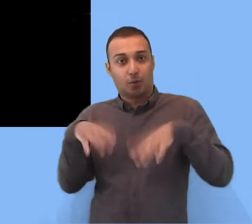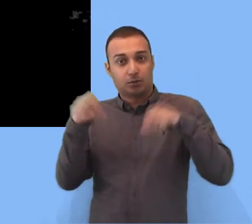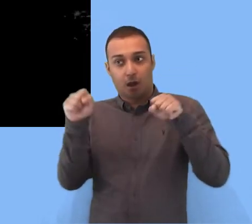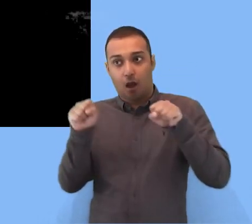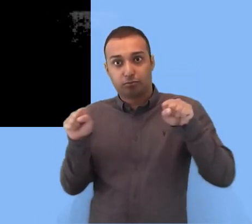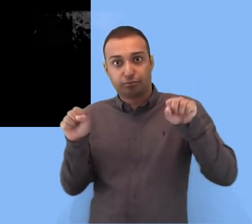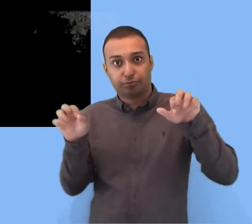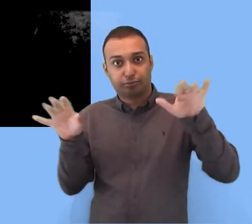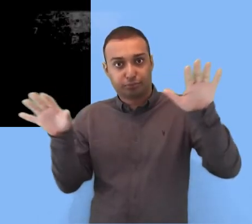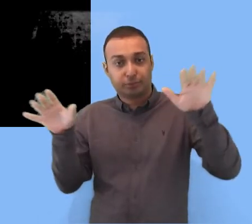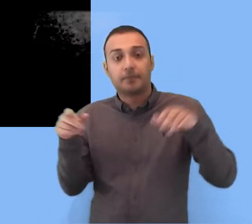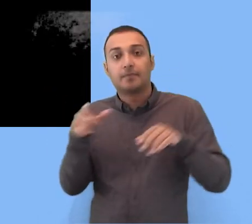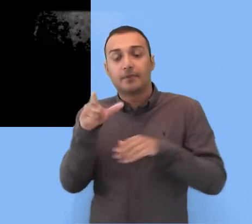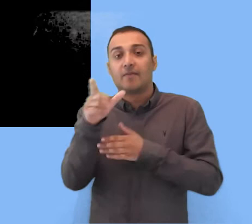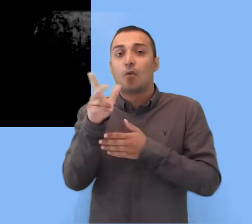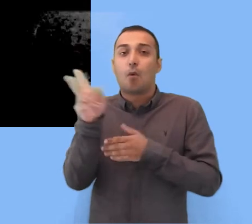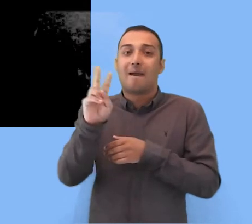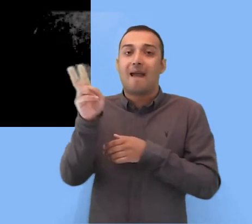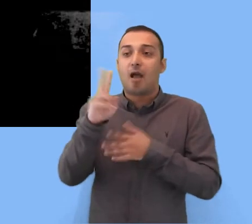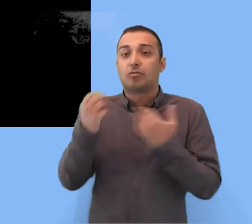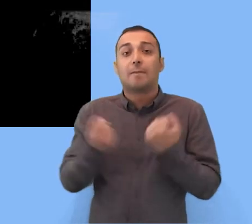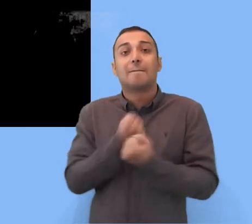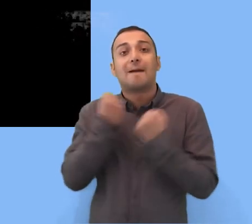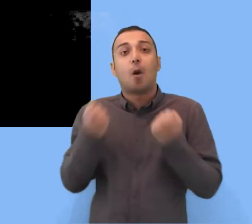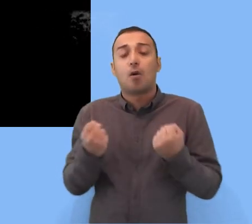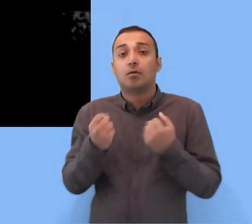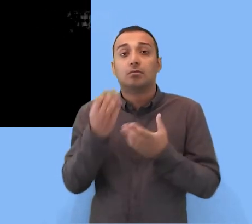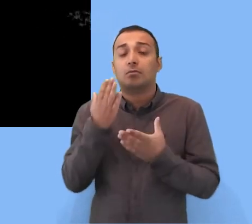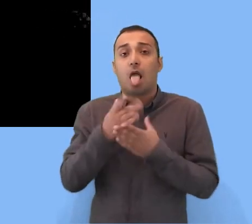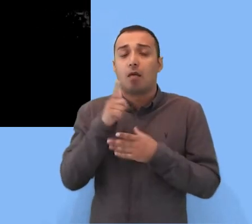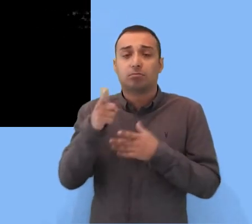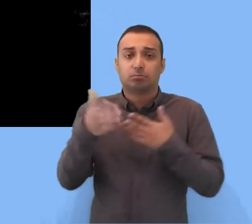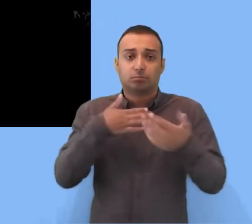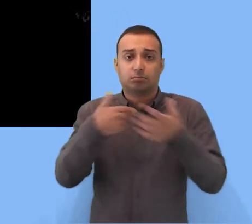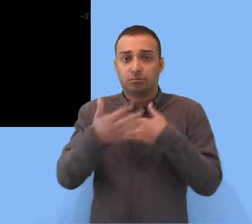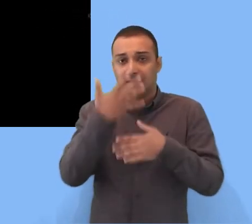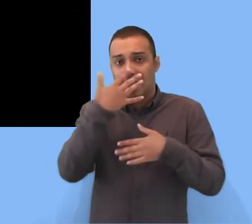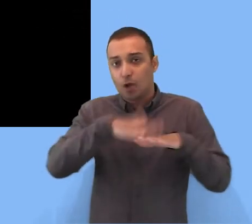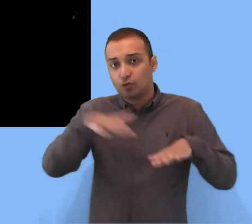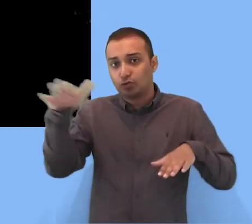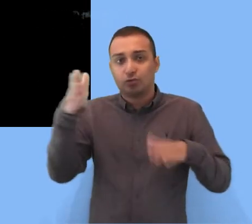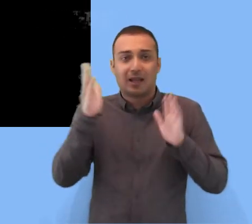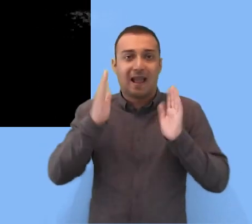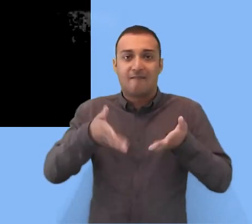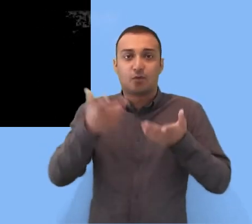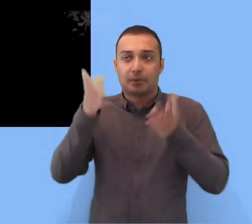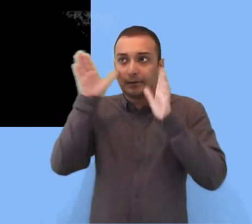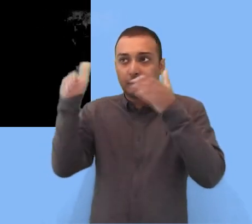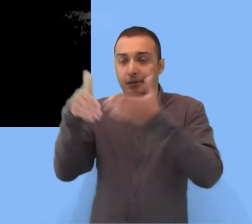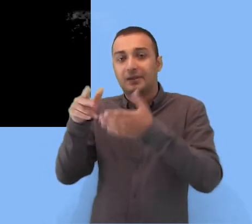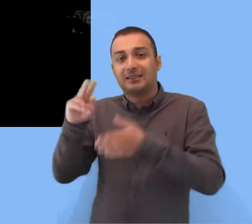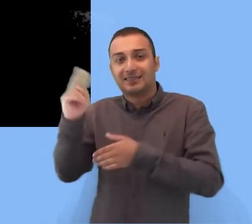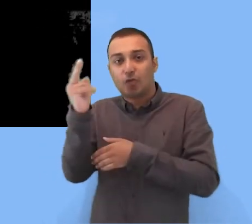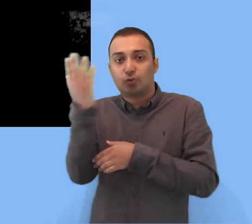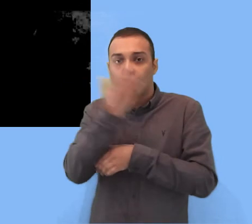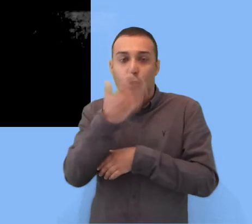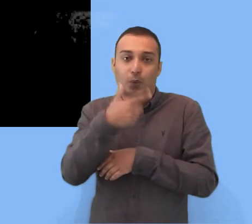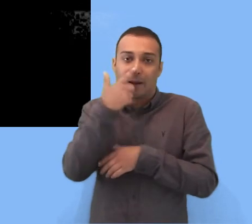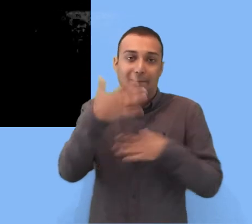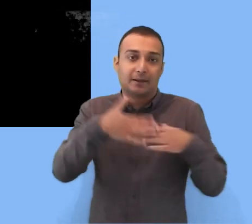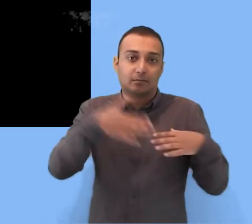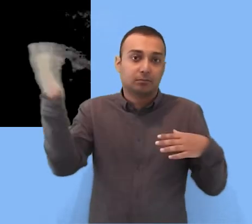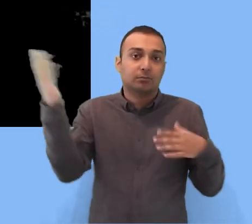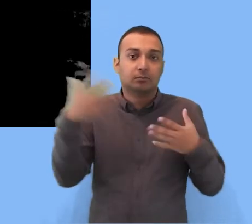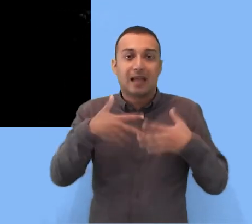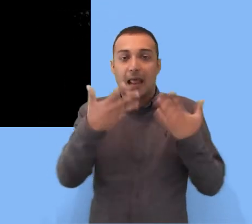obviously have children of all different ages, so it doesn't have to be secondary focused. The next question was around,